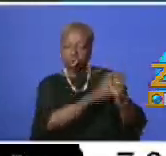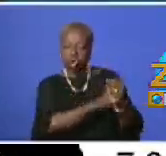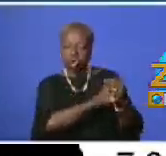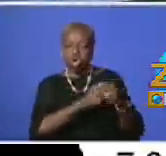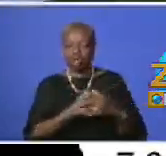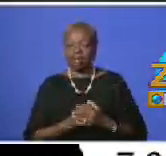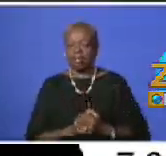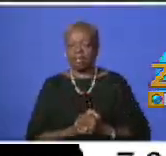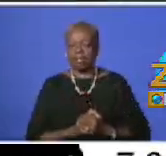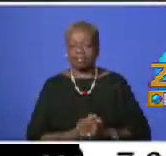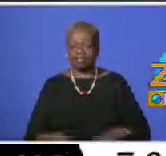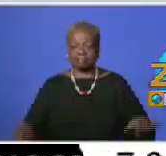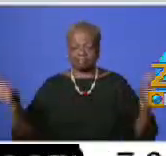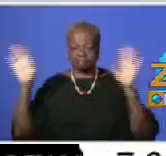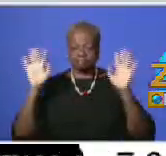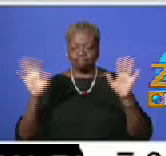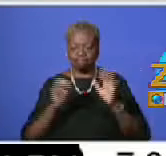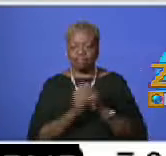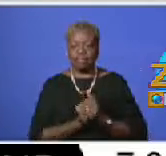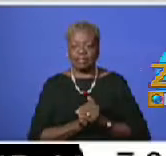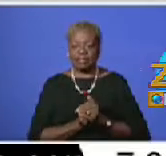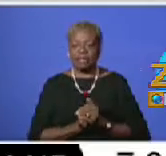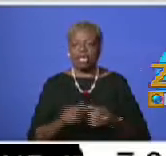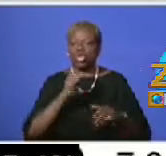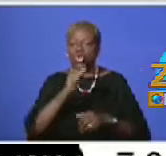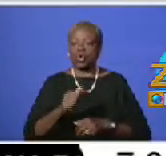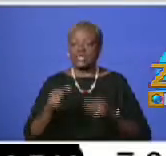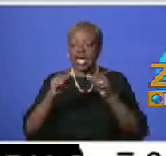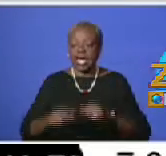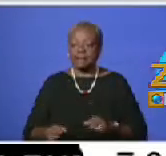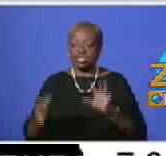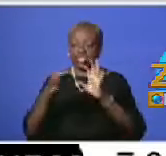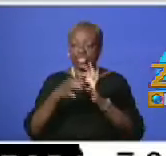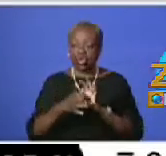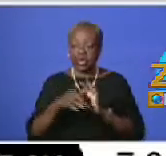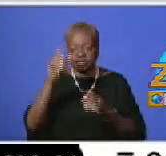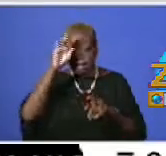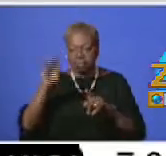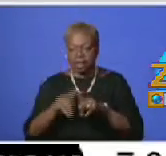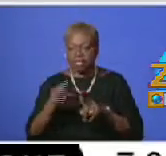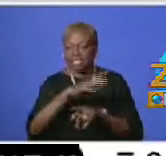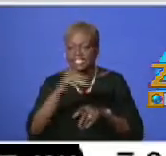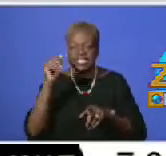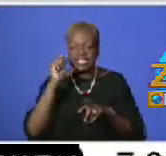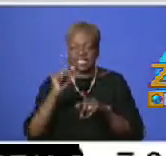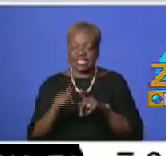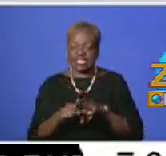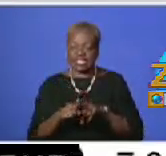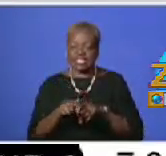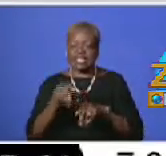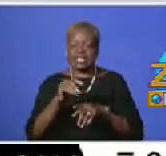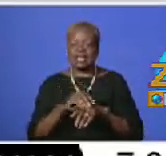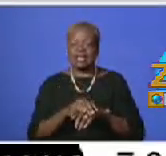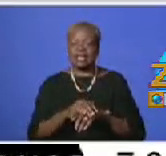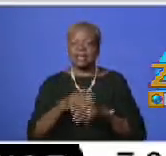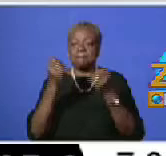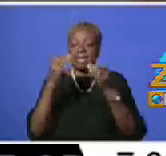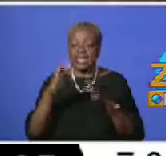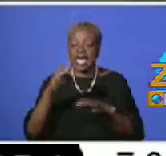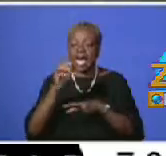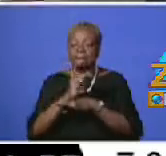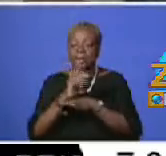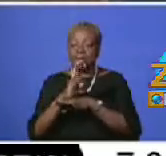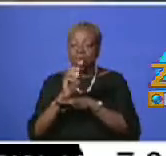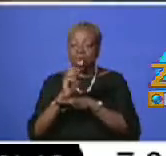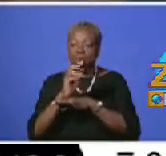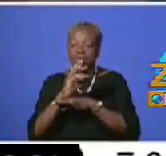Abaco strong. Unable to join their brothers and sisters at Monday's remembrance service and wreath laying, scores of Abaconians